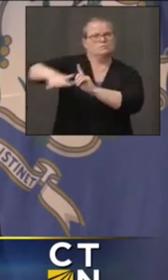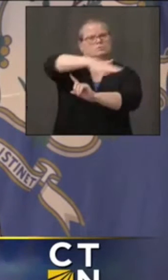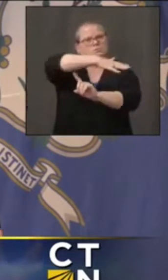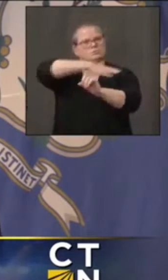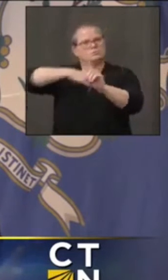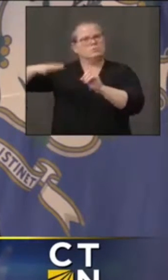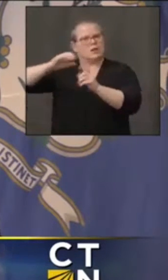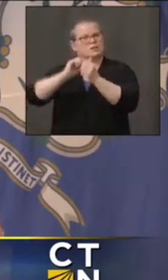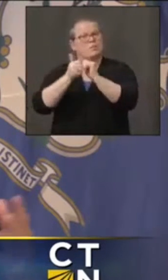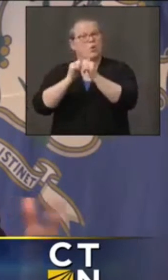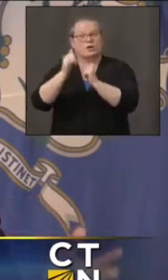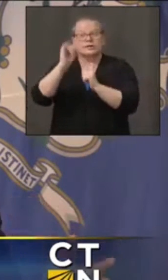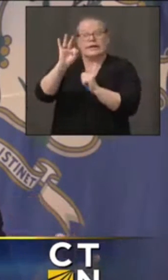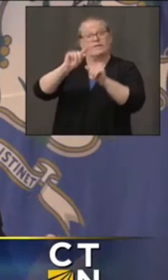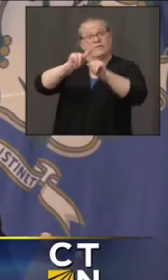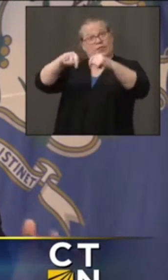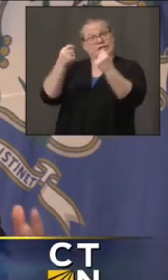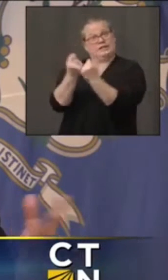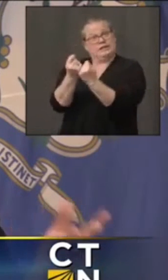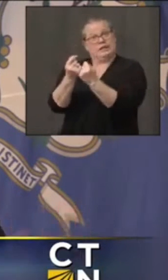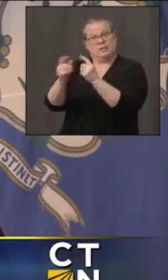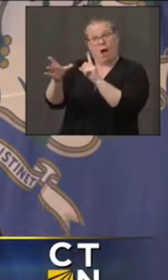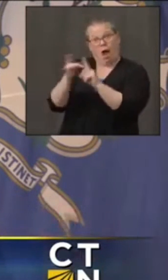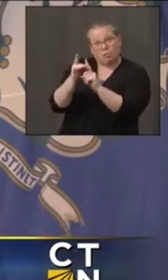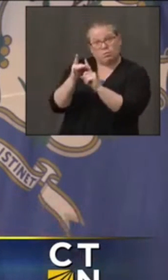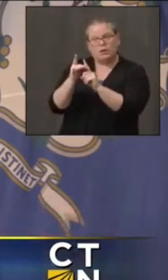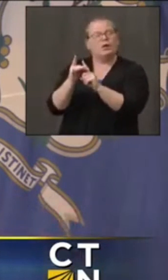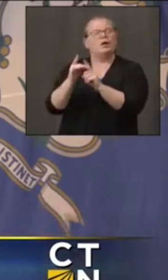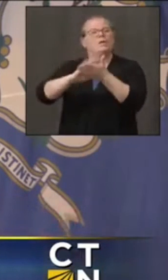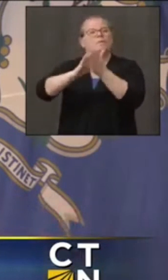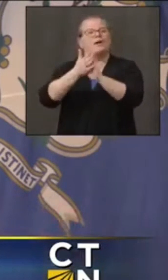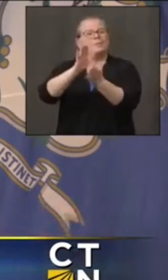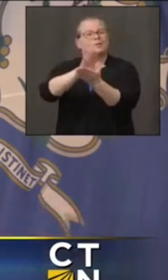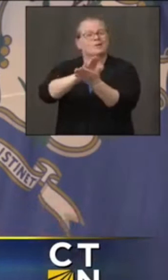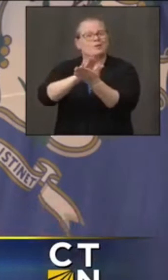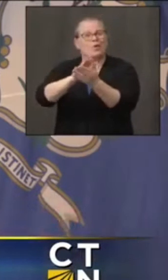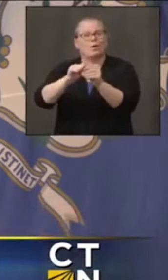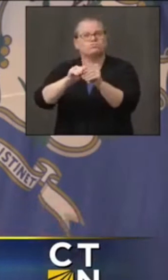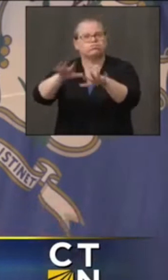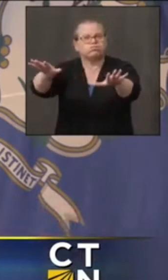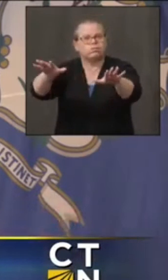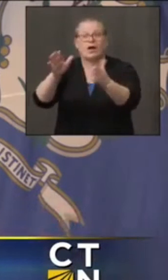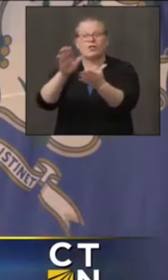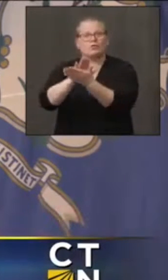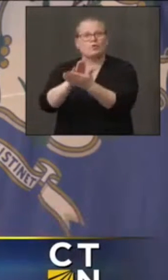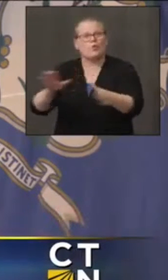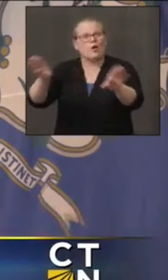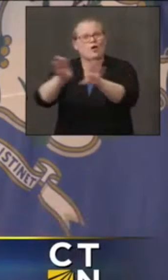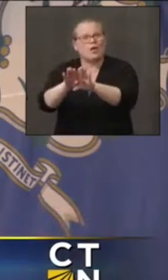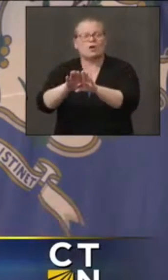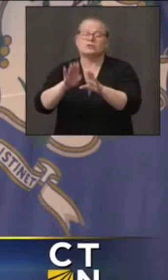the team, then it gets into the school, then you can't have school open for a while. So there are risks involved.